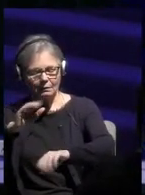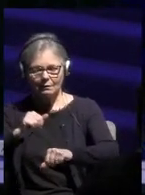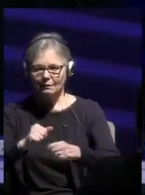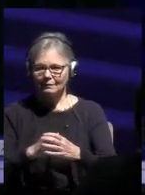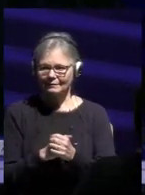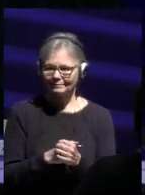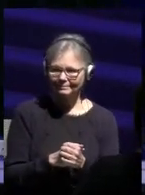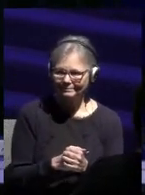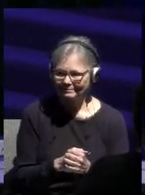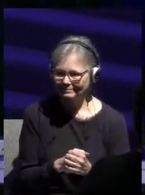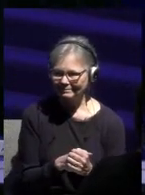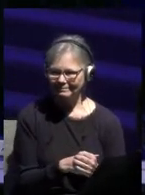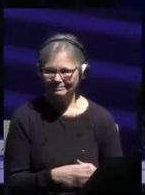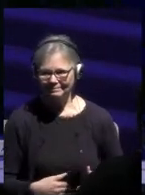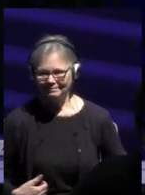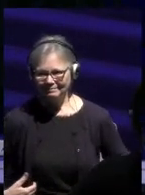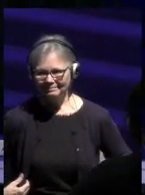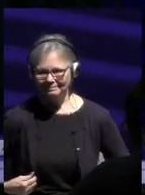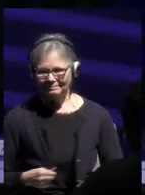Nah, that ain't right.